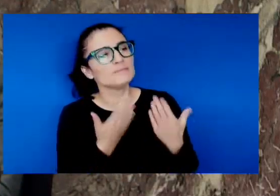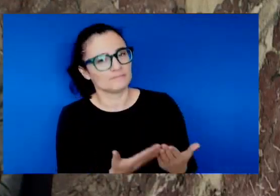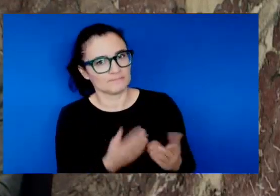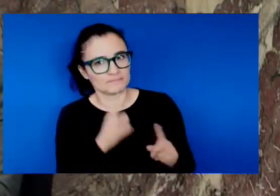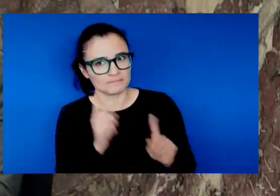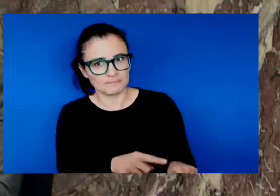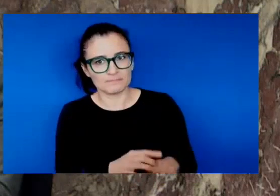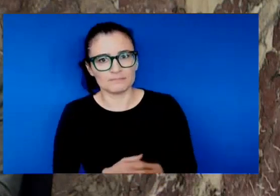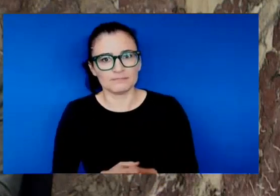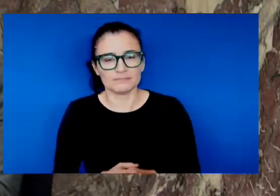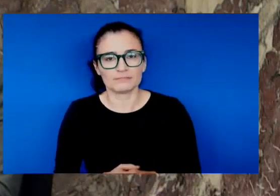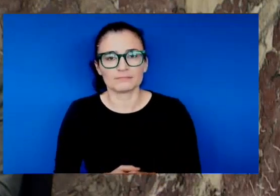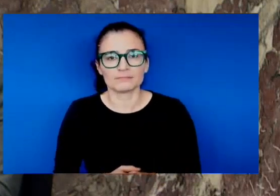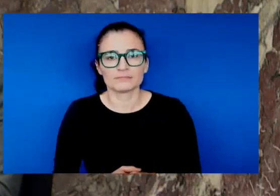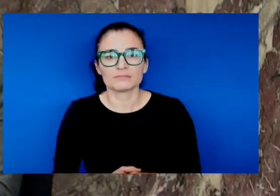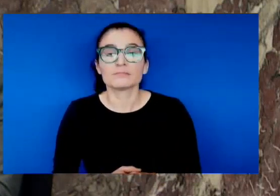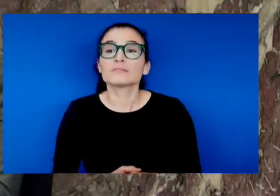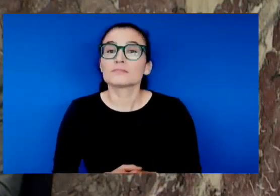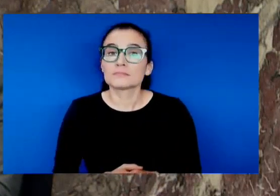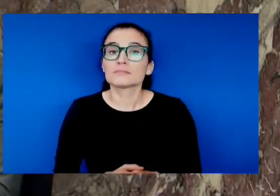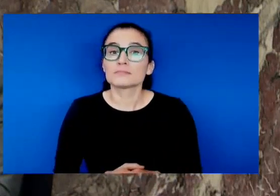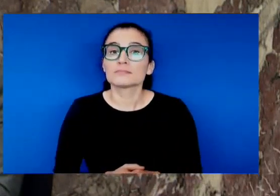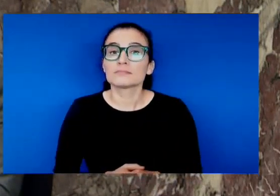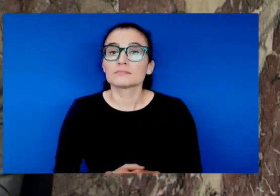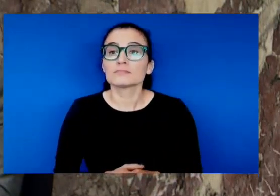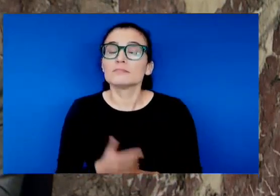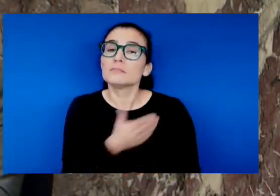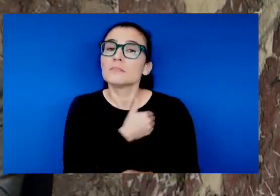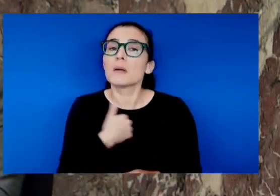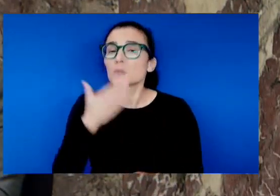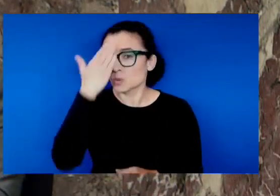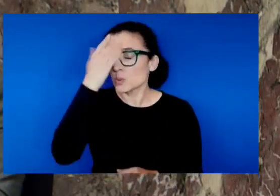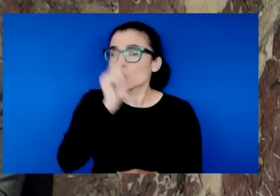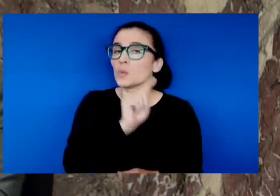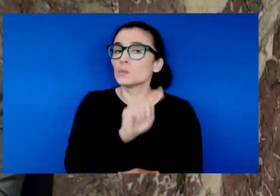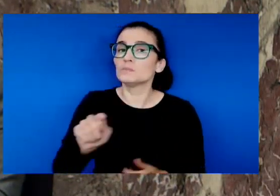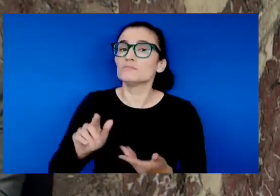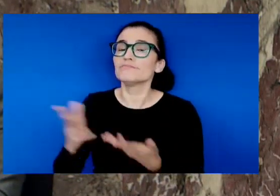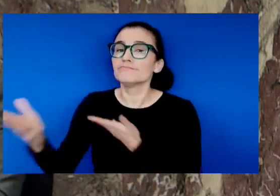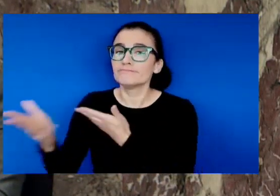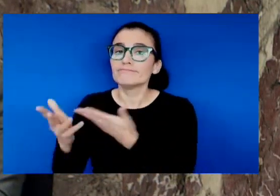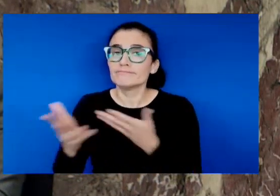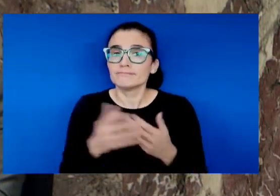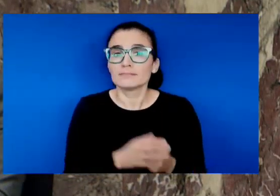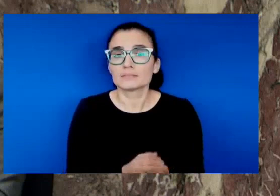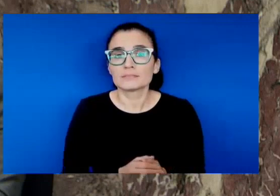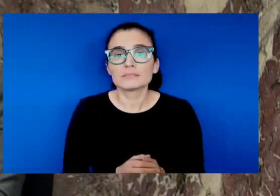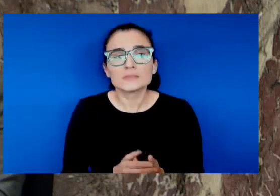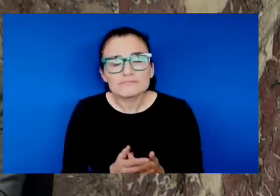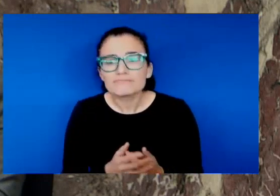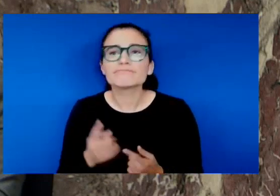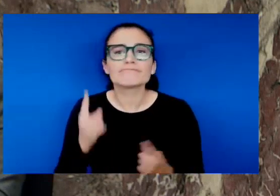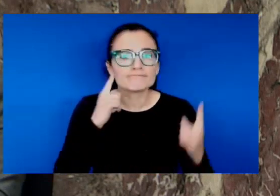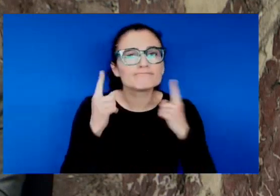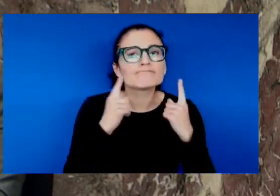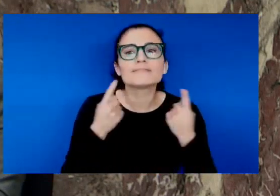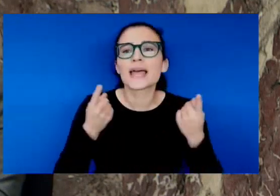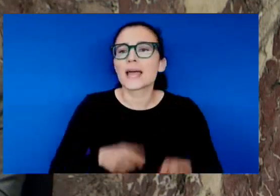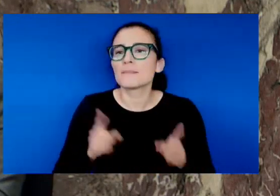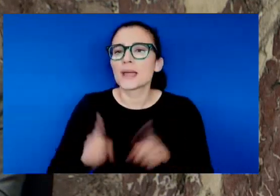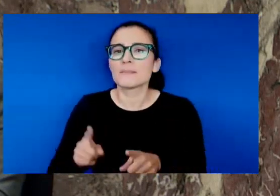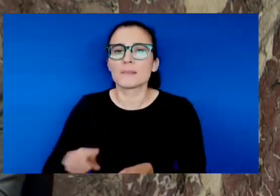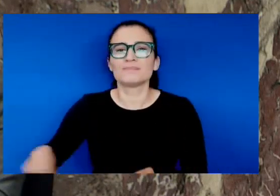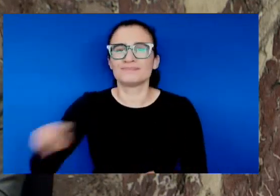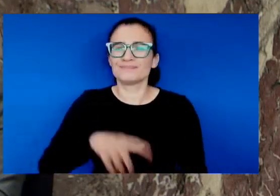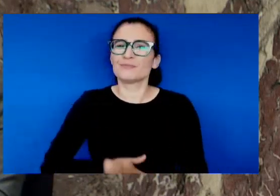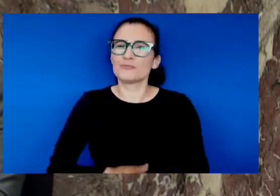the issues around maternity care in Kamloops over the last year. The very significant supports and investments have been put in